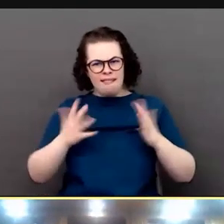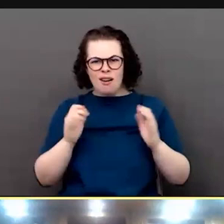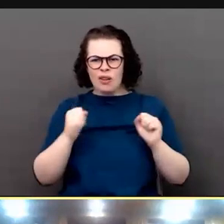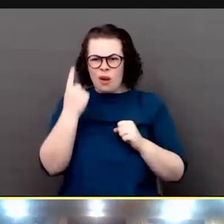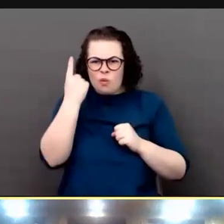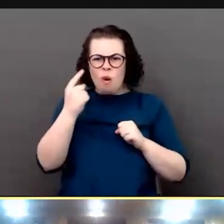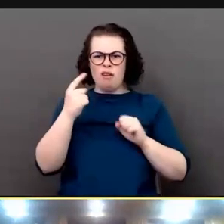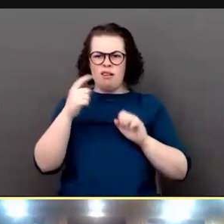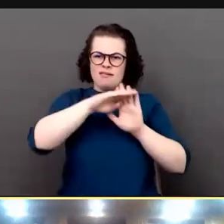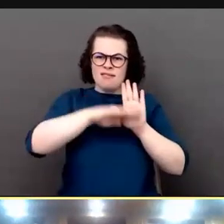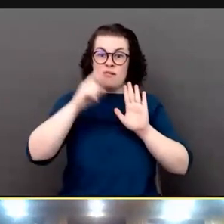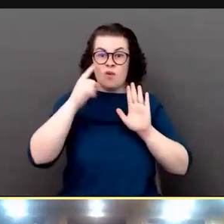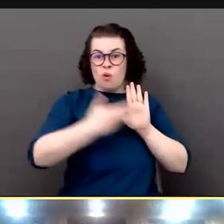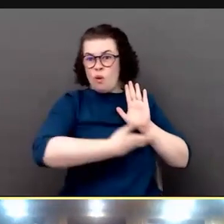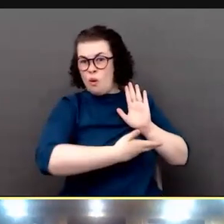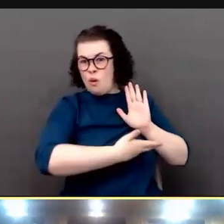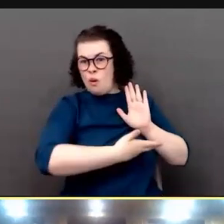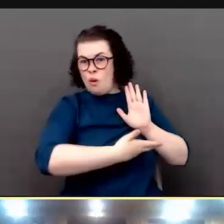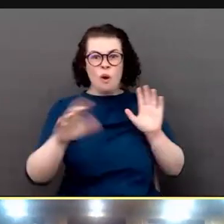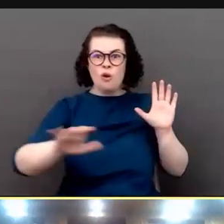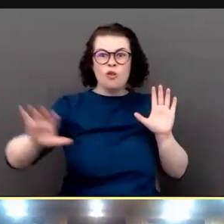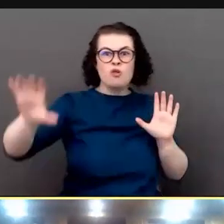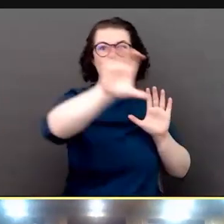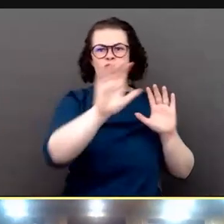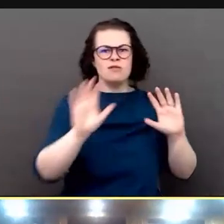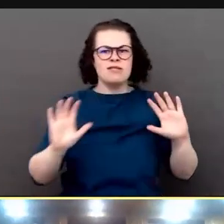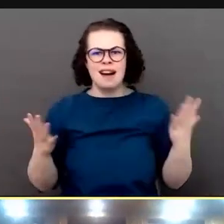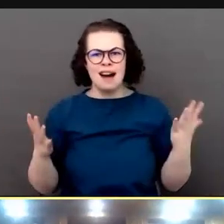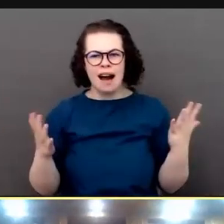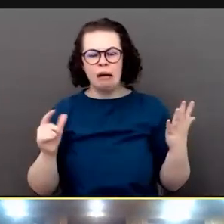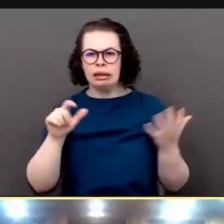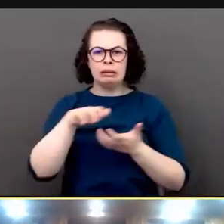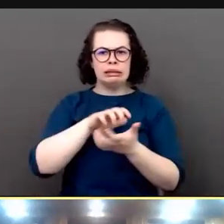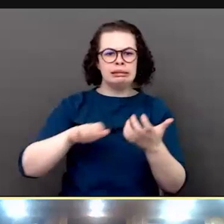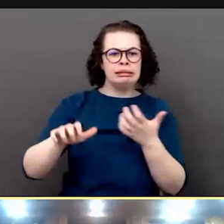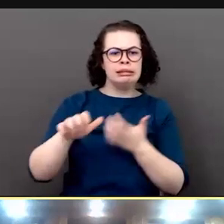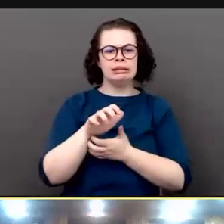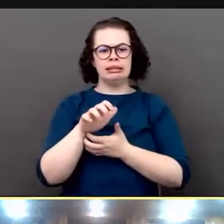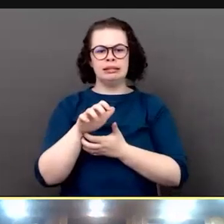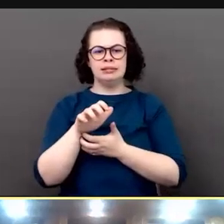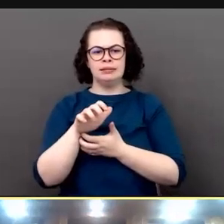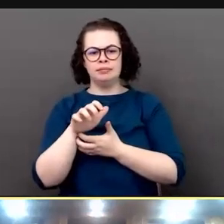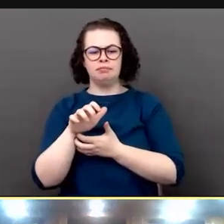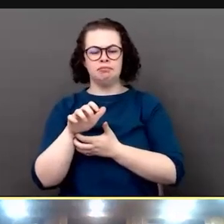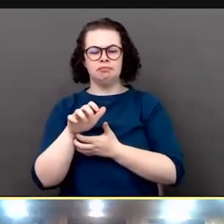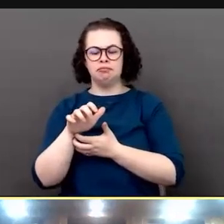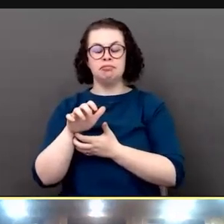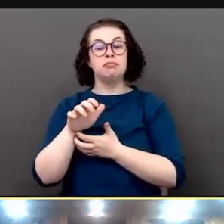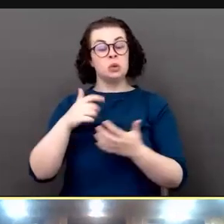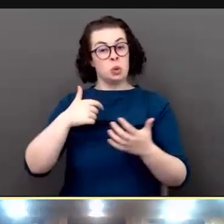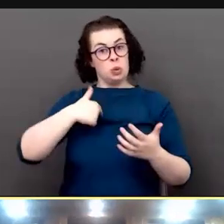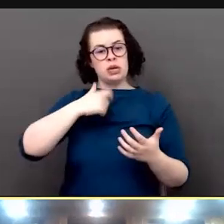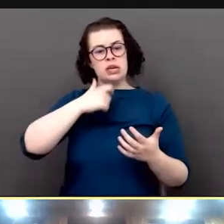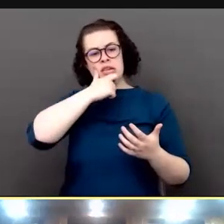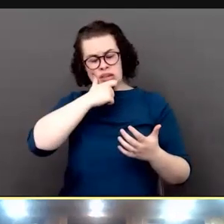the gradation of a ramp, to take something very obvious and simple. So we came with this idea